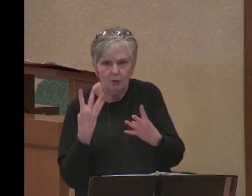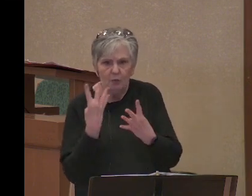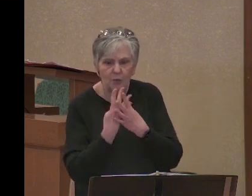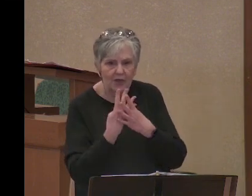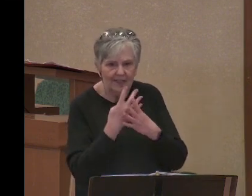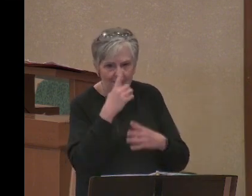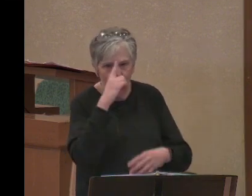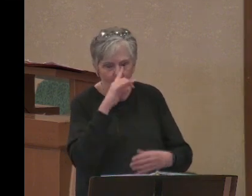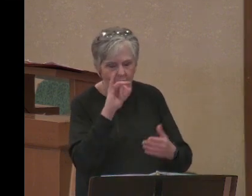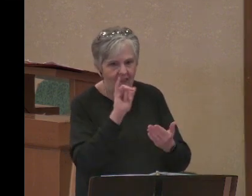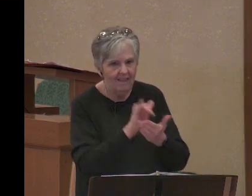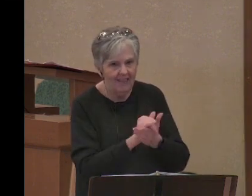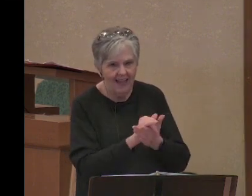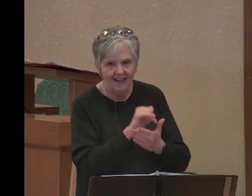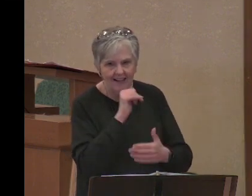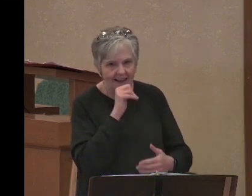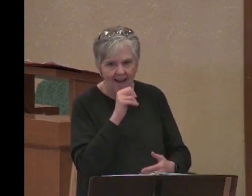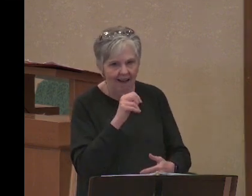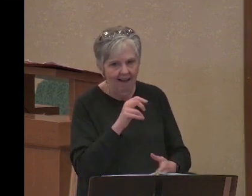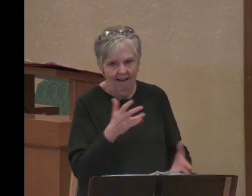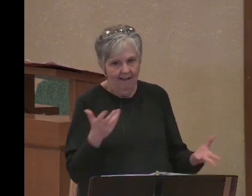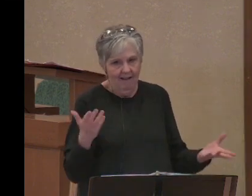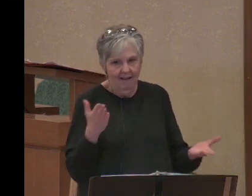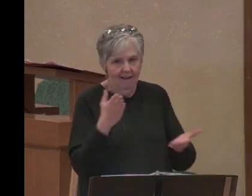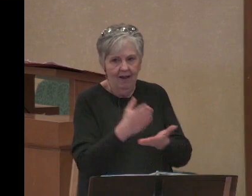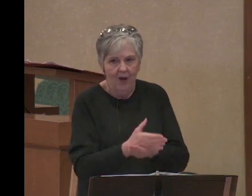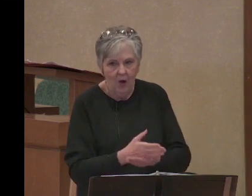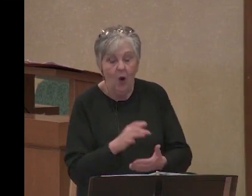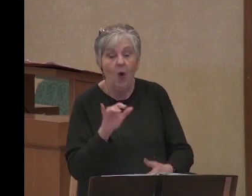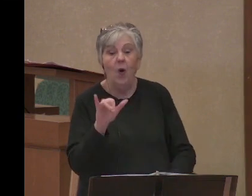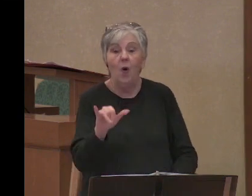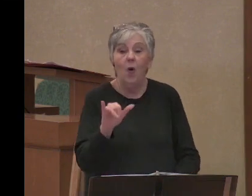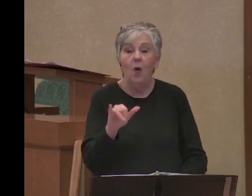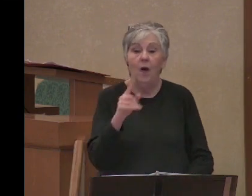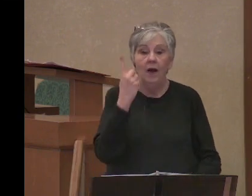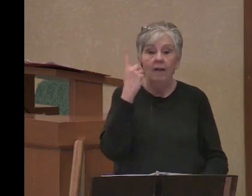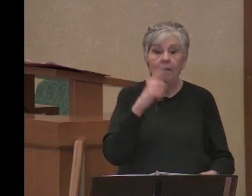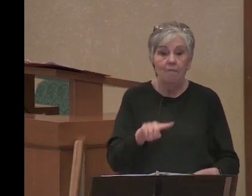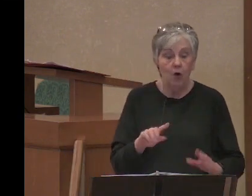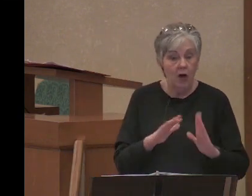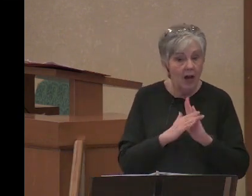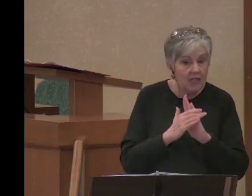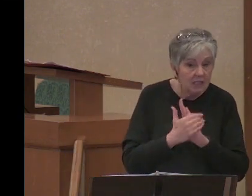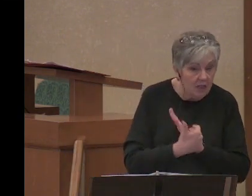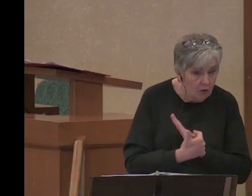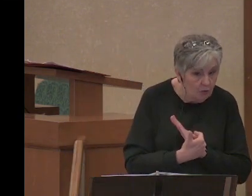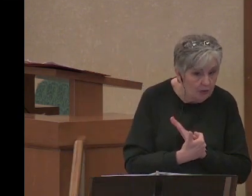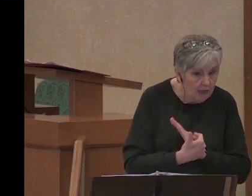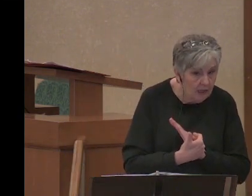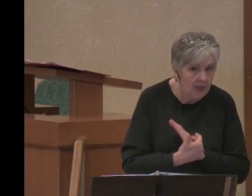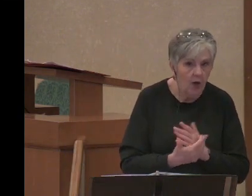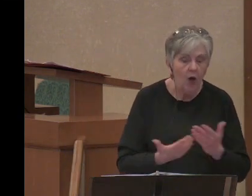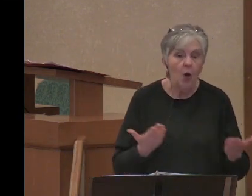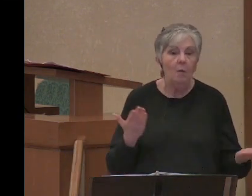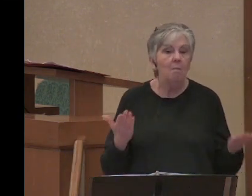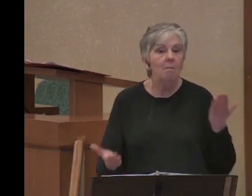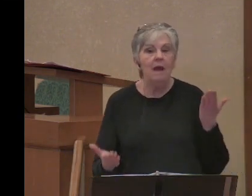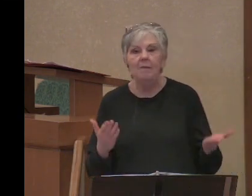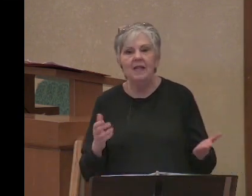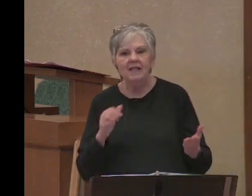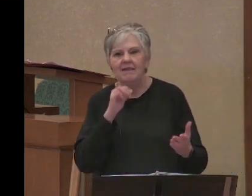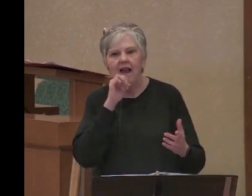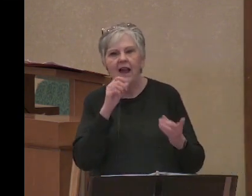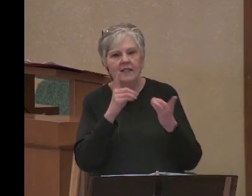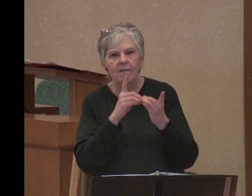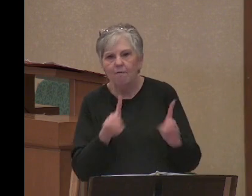that and not even look back. Oh, and as for committing adultery, well, maybe you've not